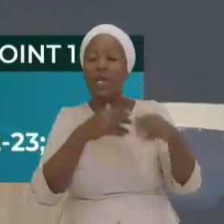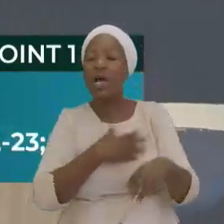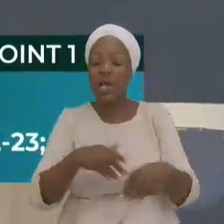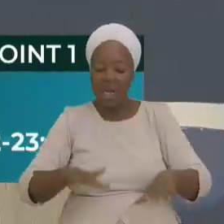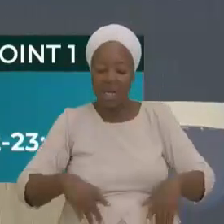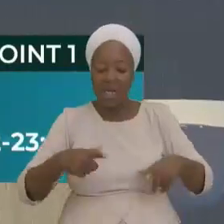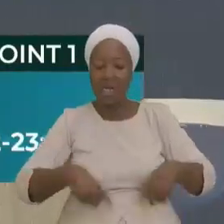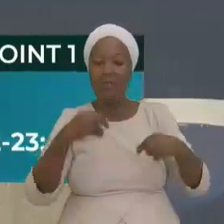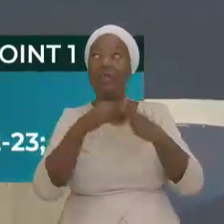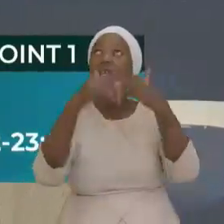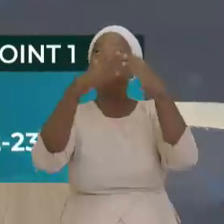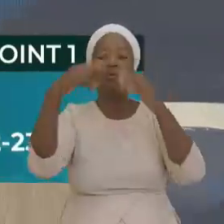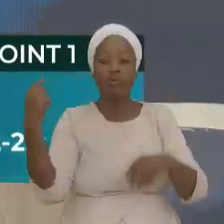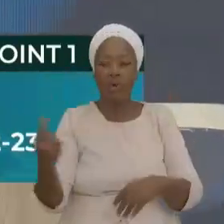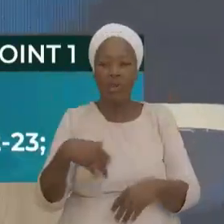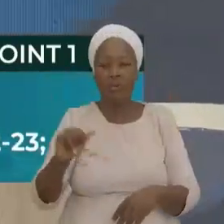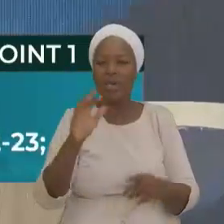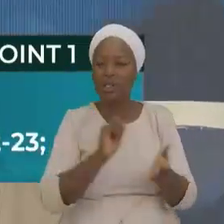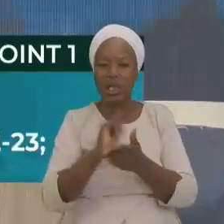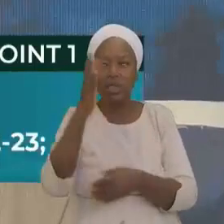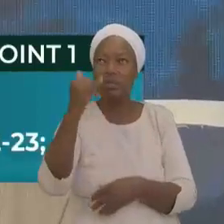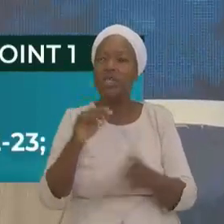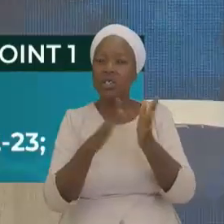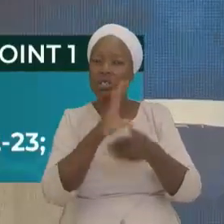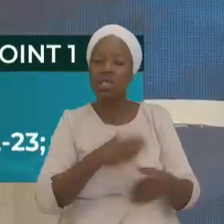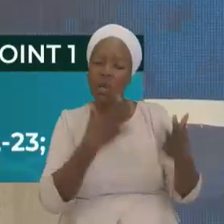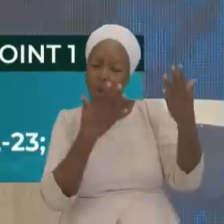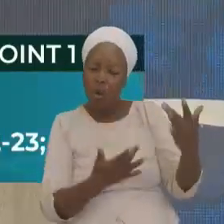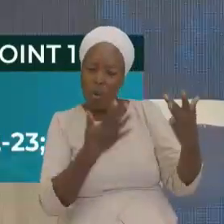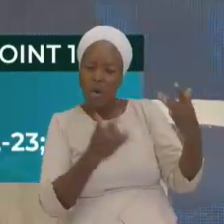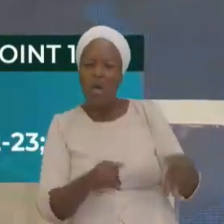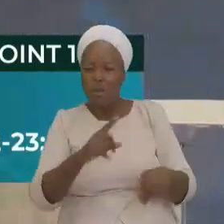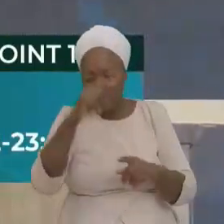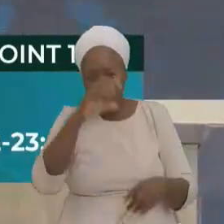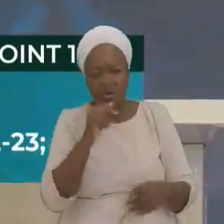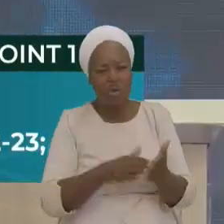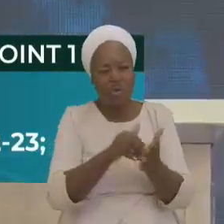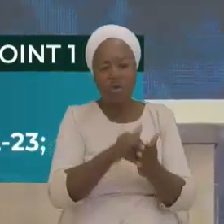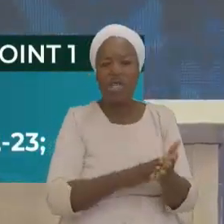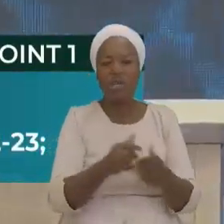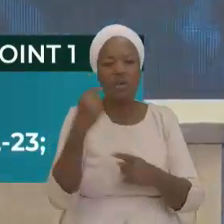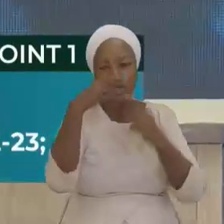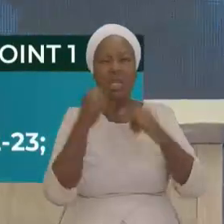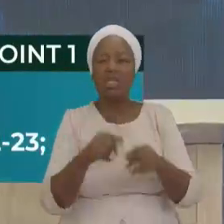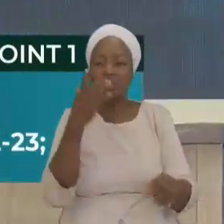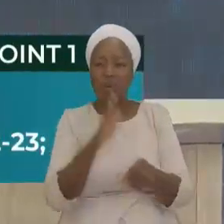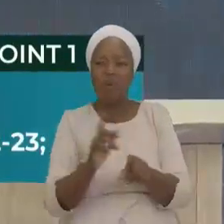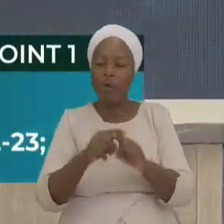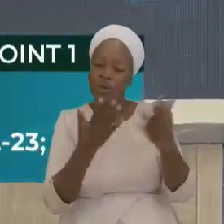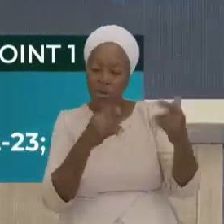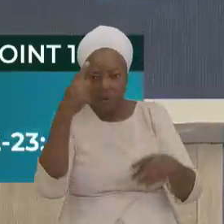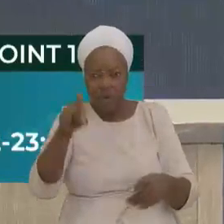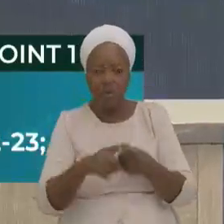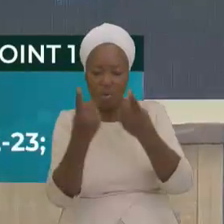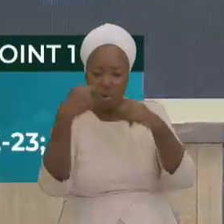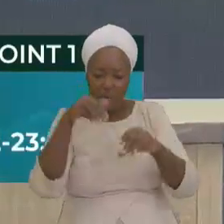forever. That's why he's been waiting. He's not slack concerning his promise, but he's waiting for you to come in. You will